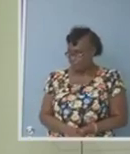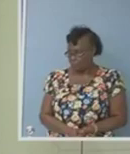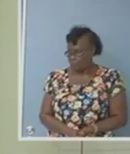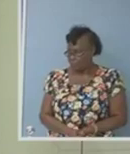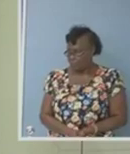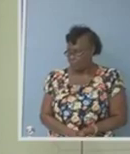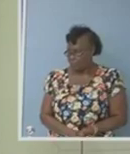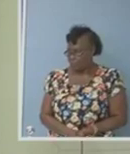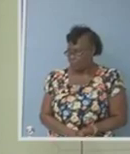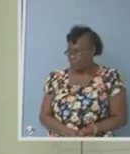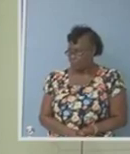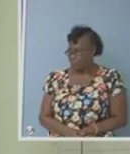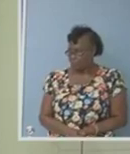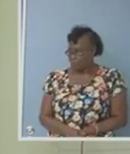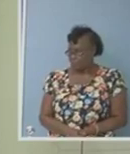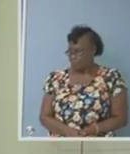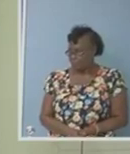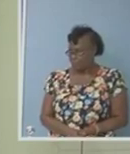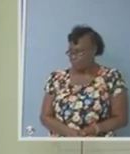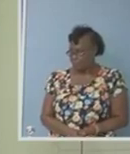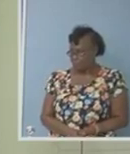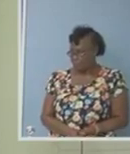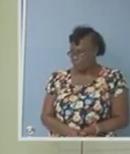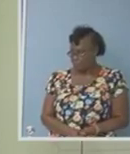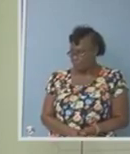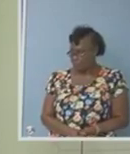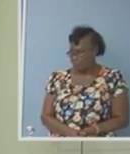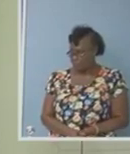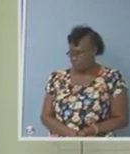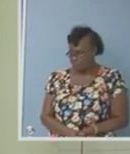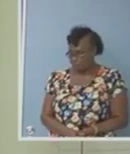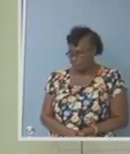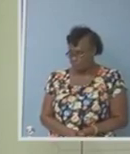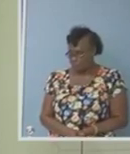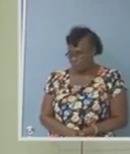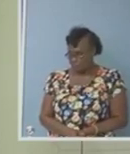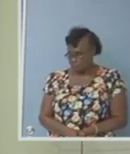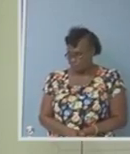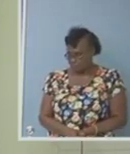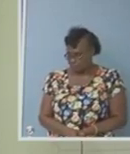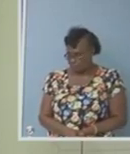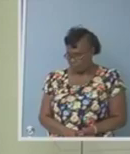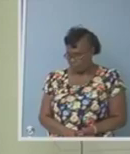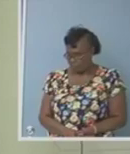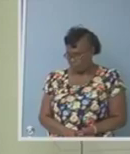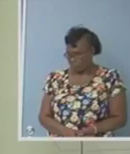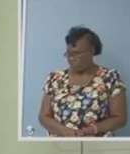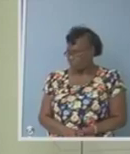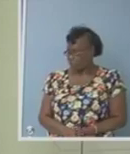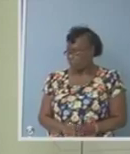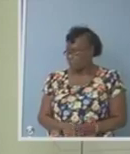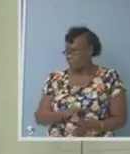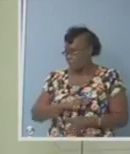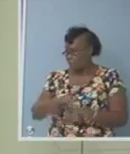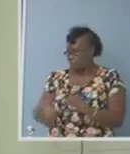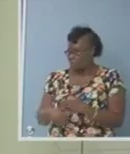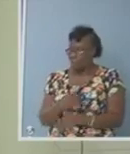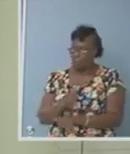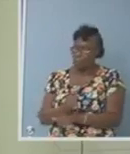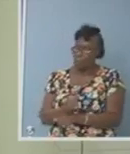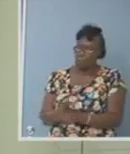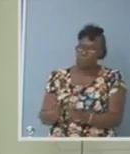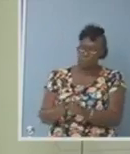of the Tobago community. We will get through this pandemic together. Let us all work together for